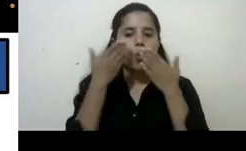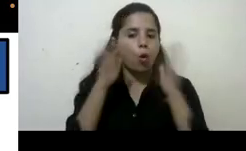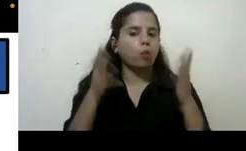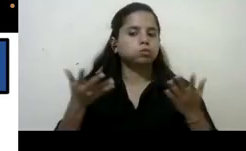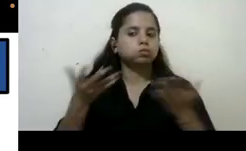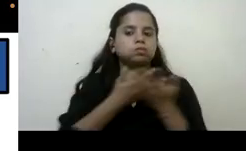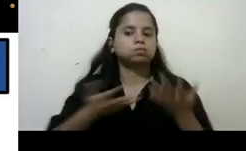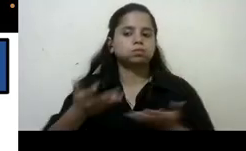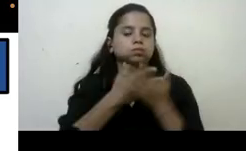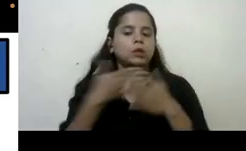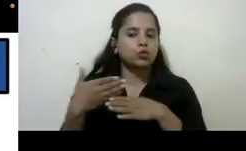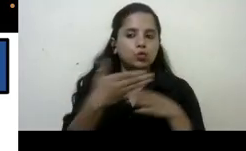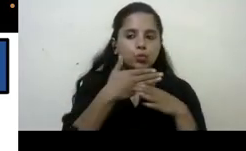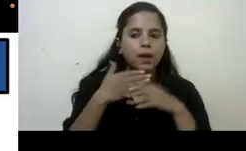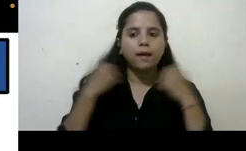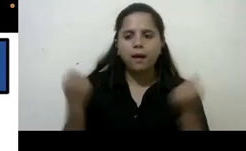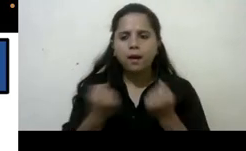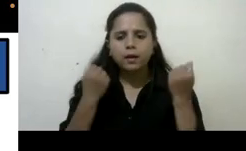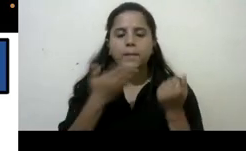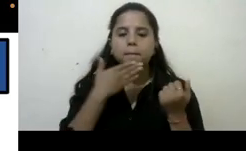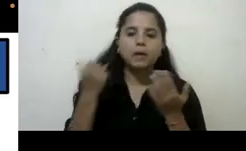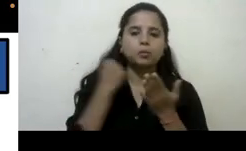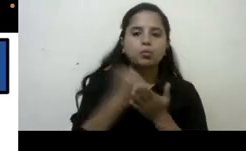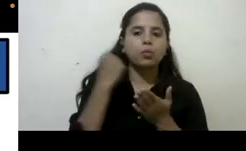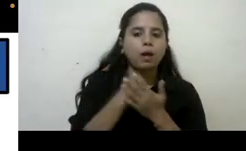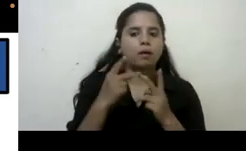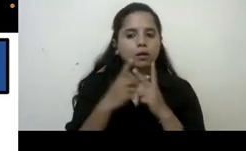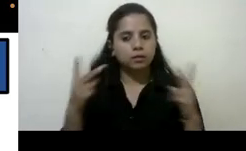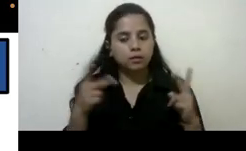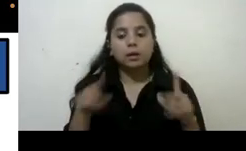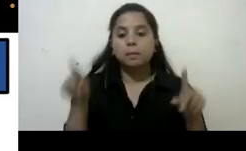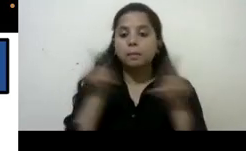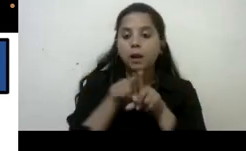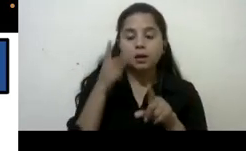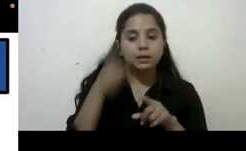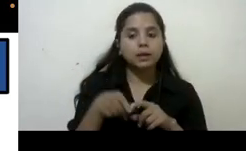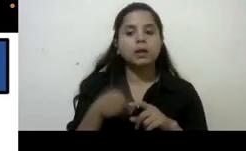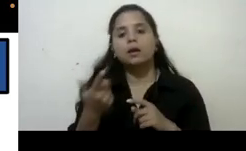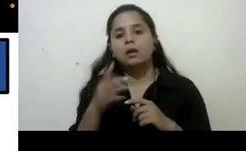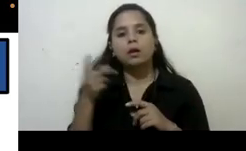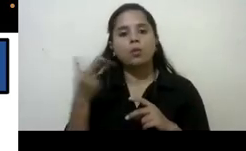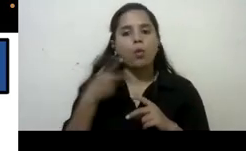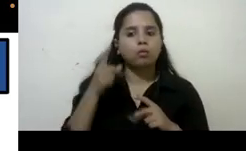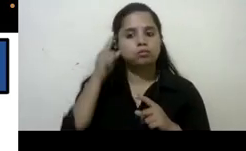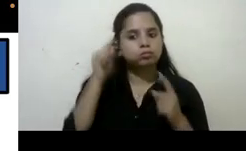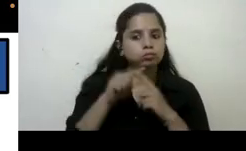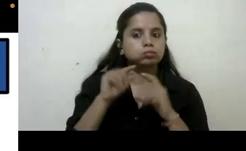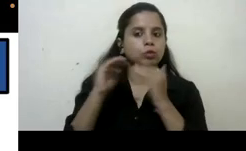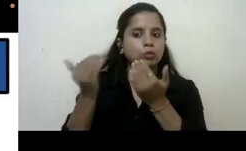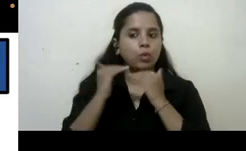discussion, sharing activities and best practices, as well as mutual support and emotional support providing to each